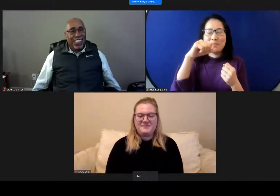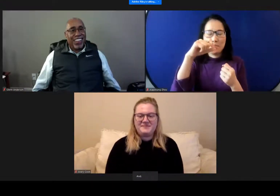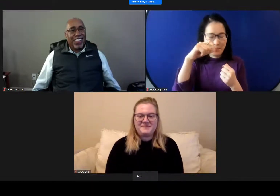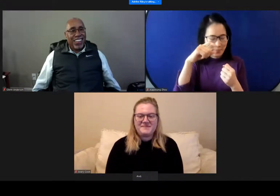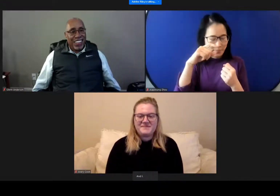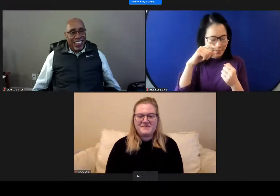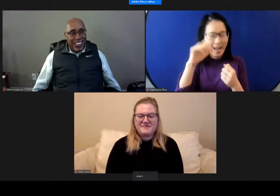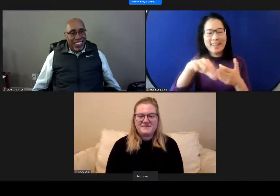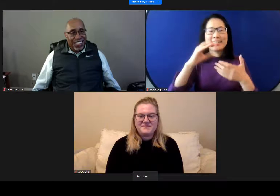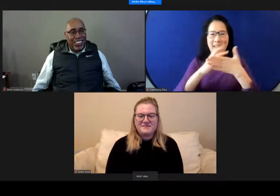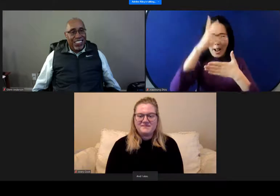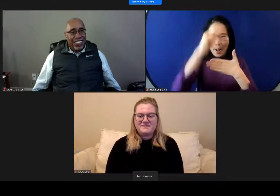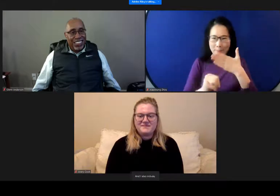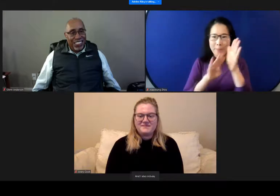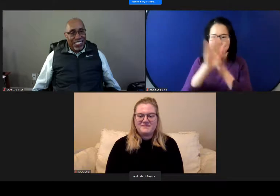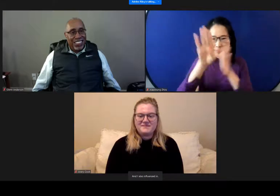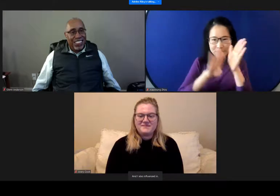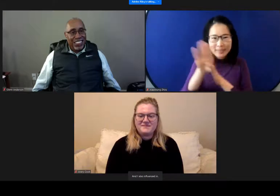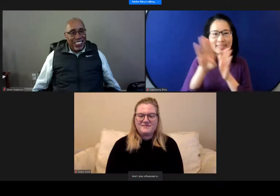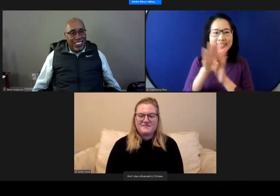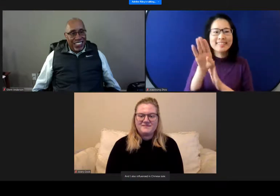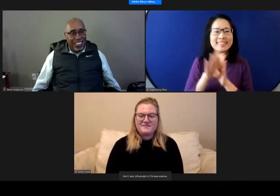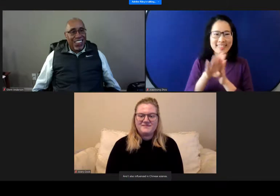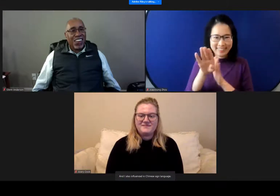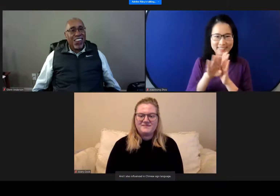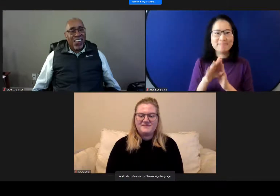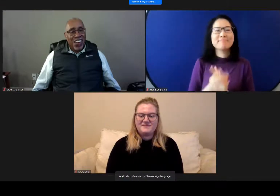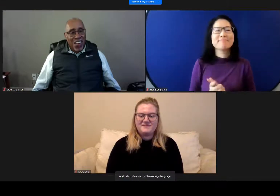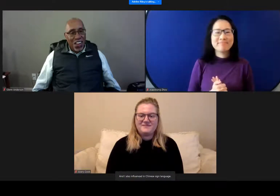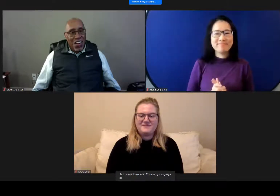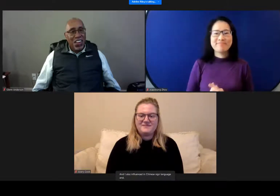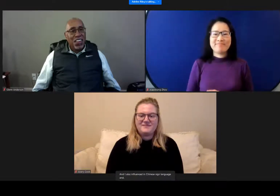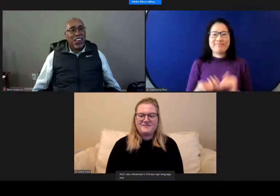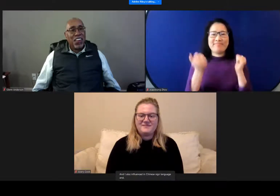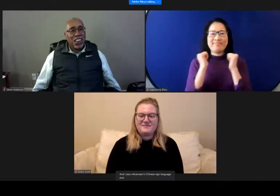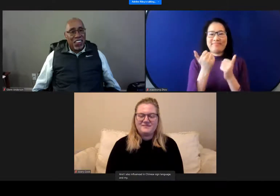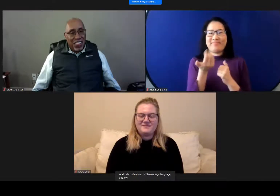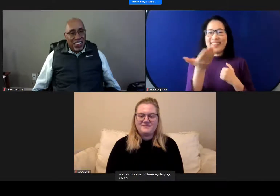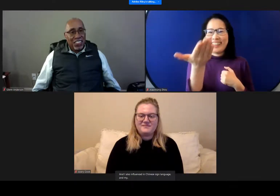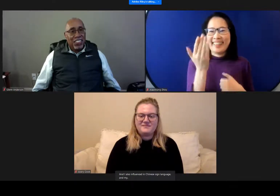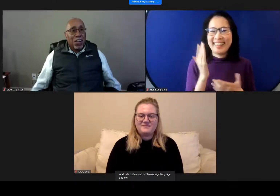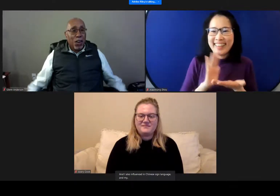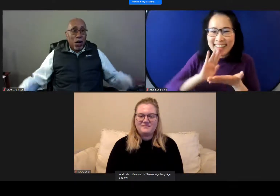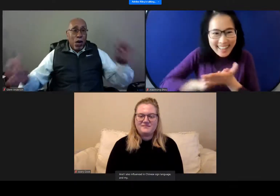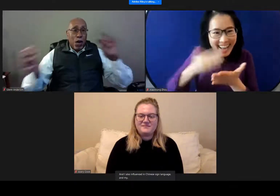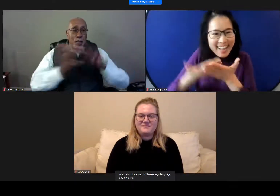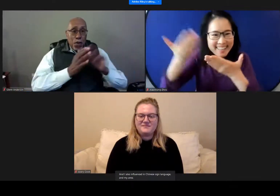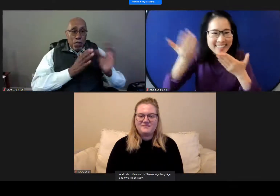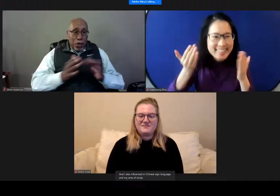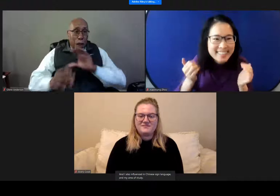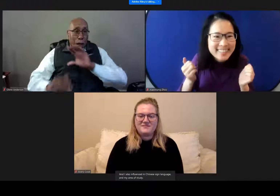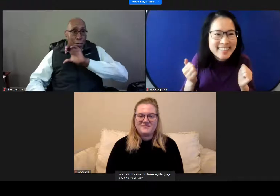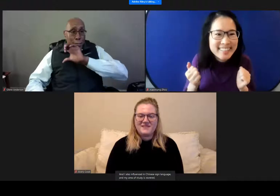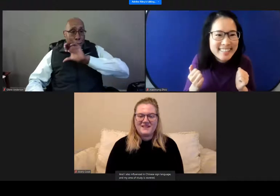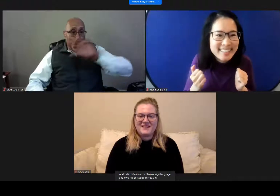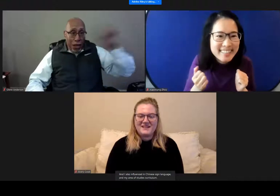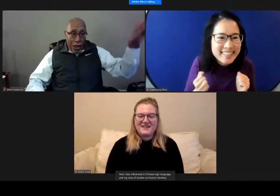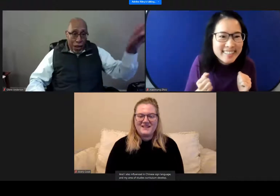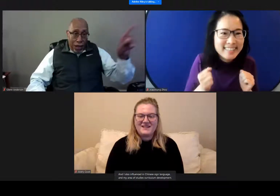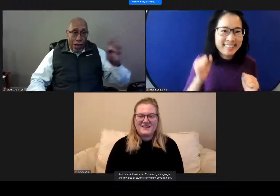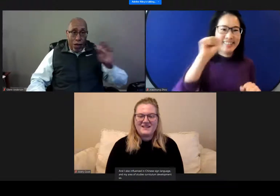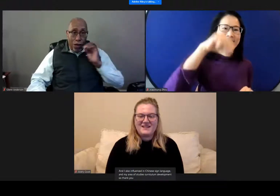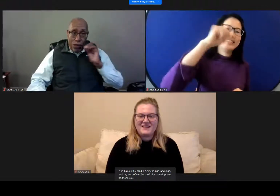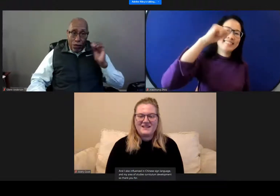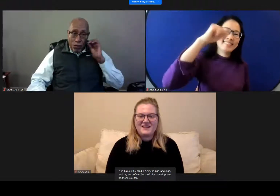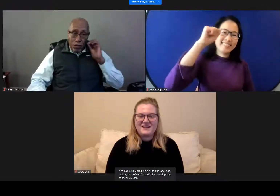And I also am fluent in Chinese sign language, and my area of study is curriculum development. So